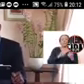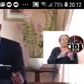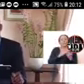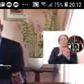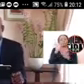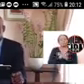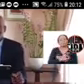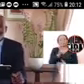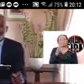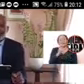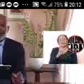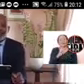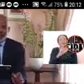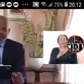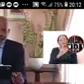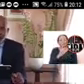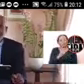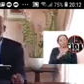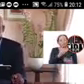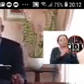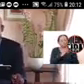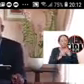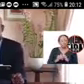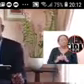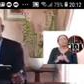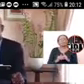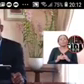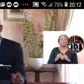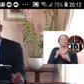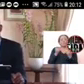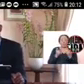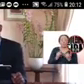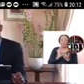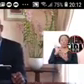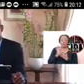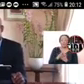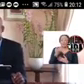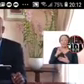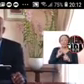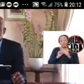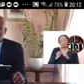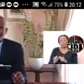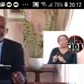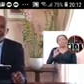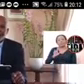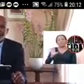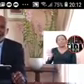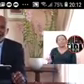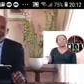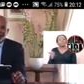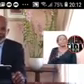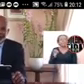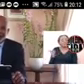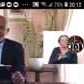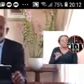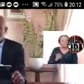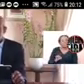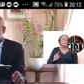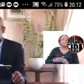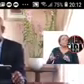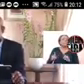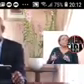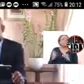there's not a lot that's different. However, those places where differences do occur, I think that they're